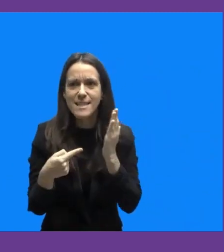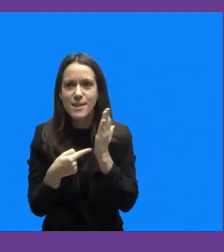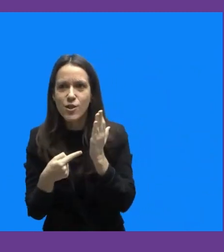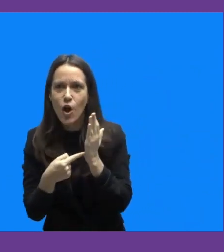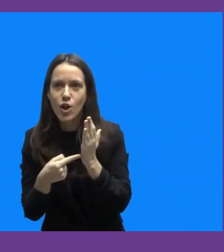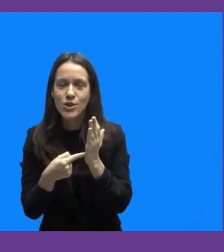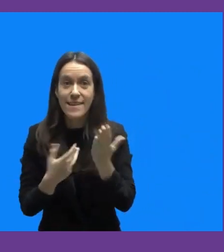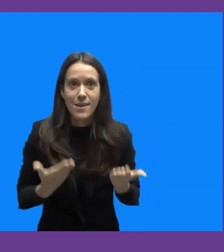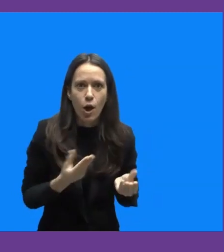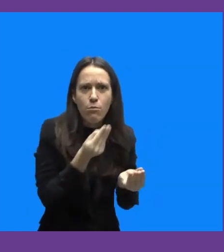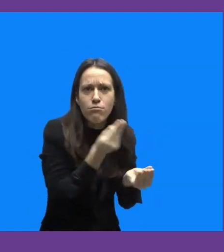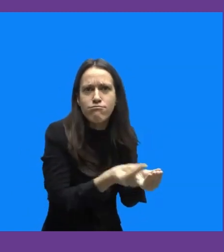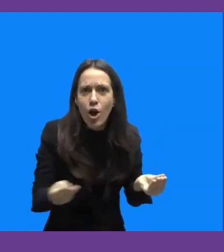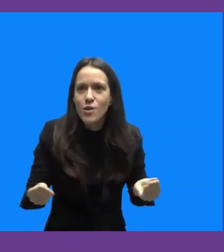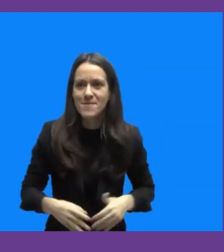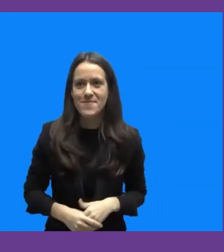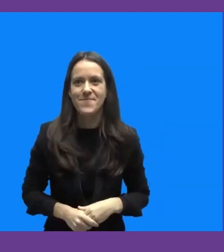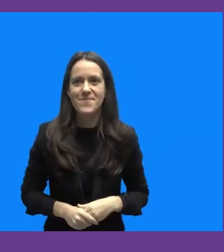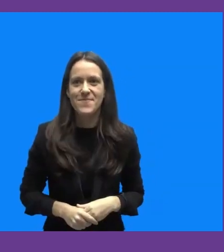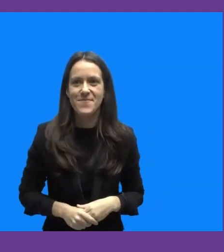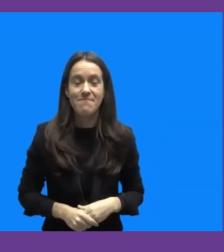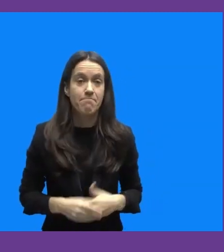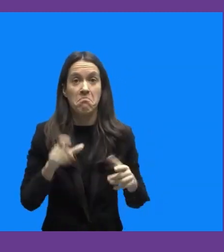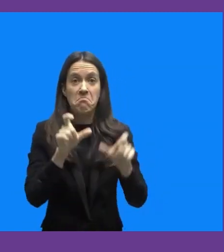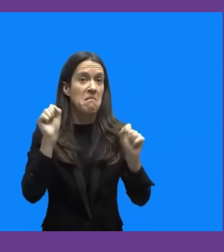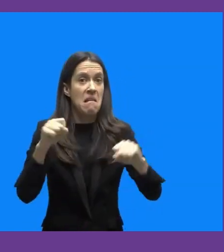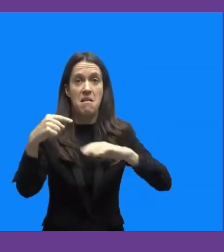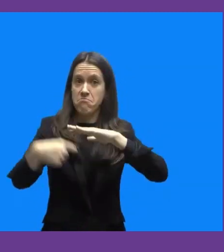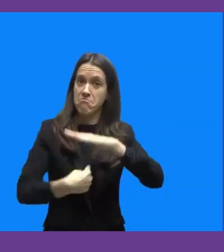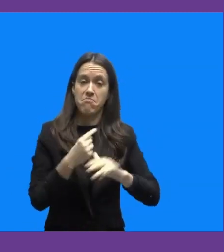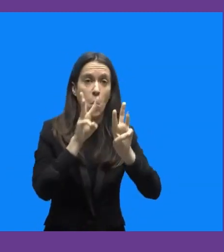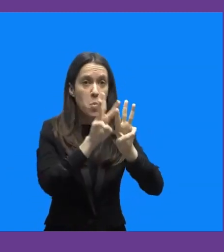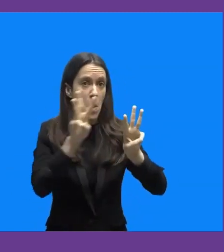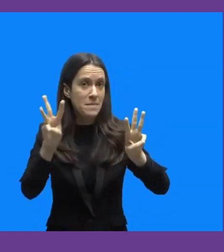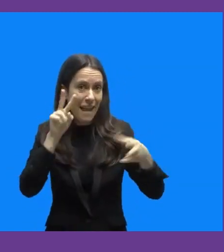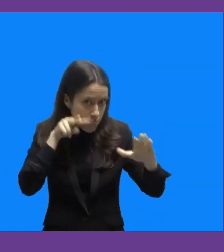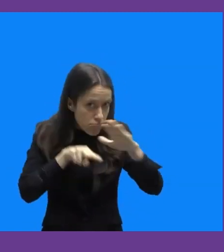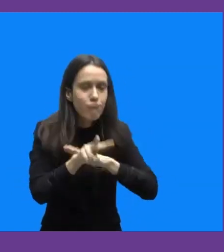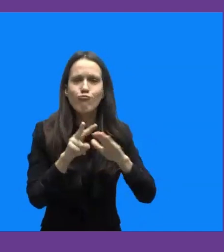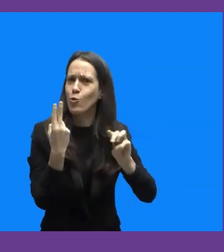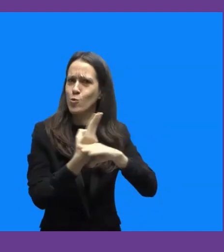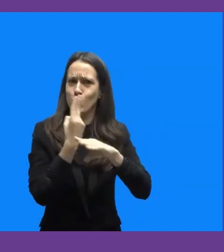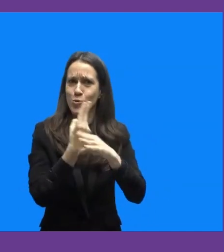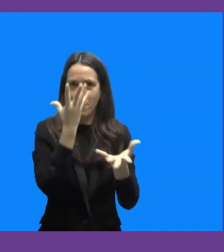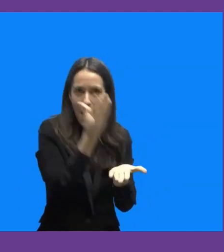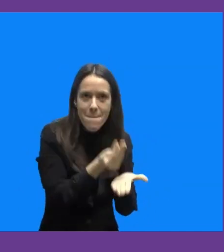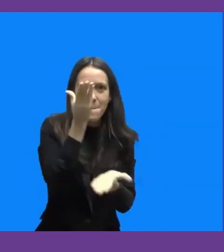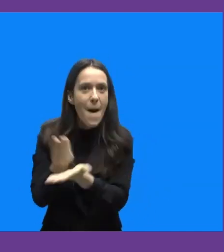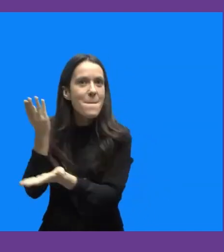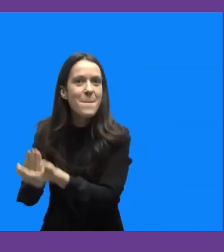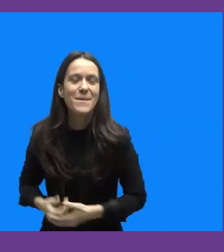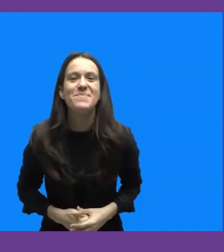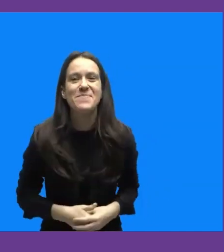to go into the web page and use them as they please. So it was